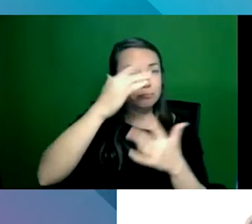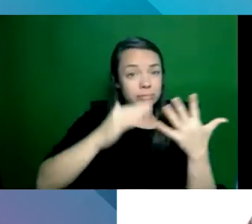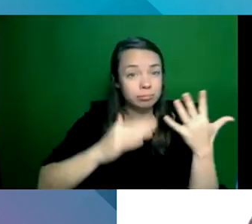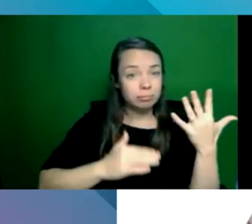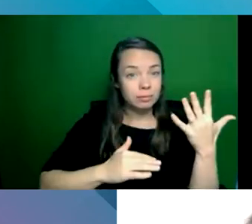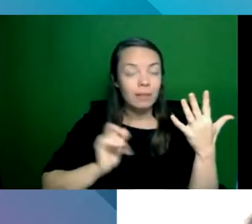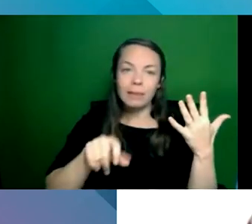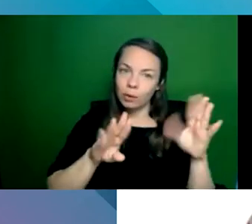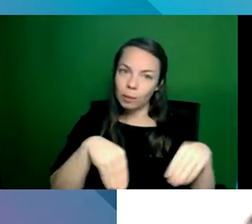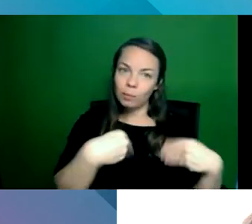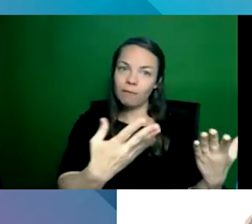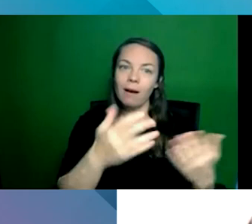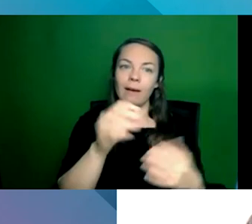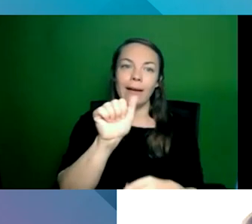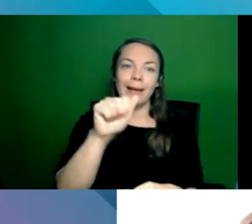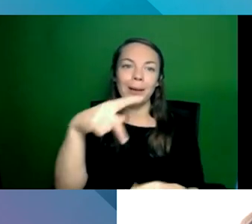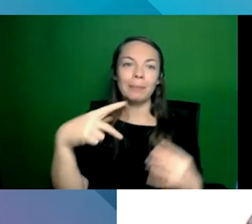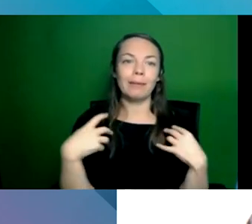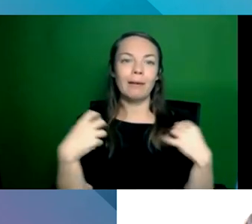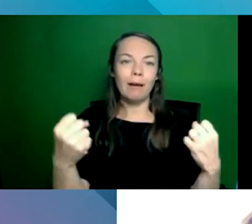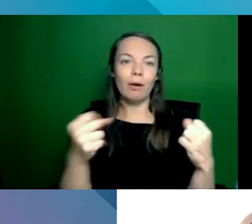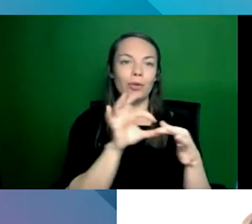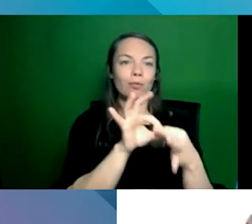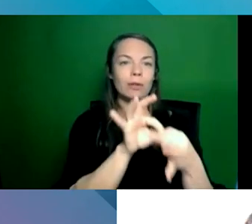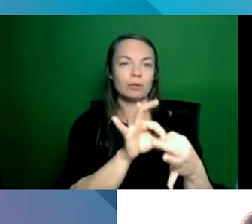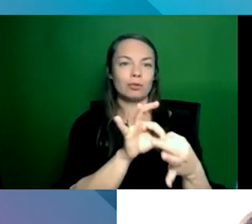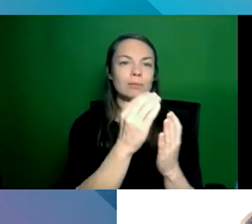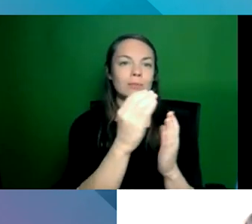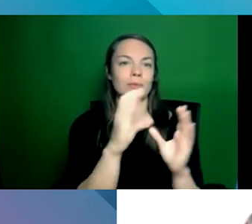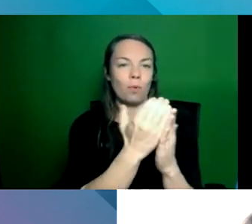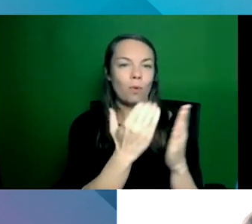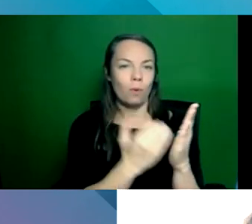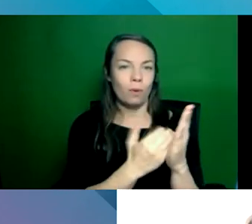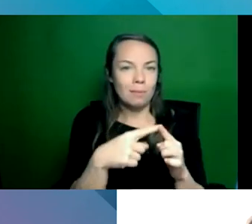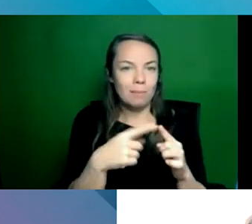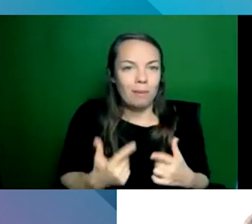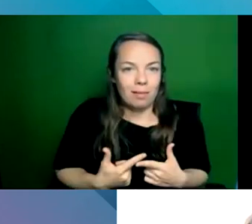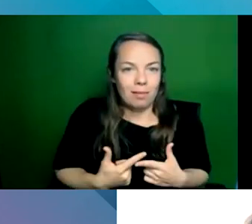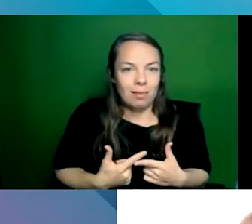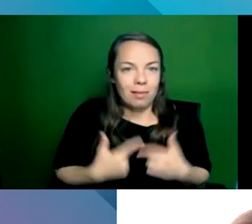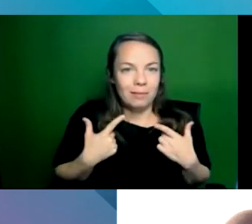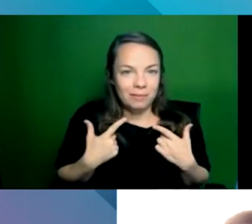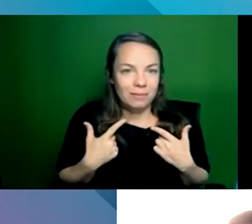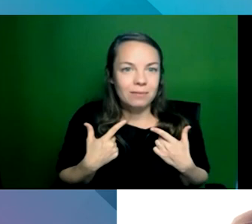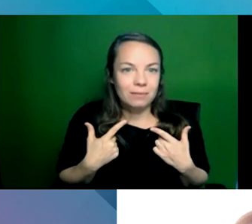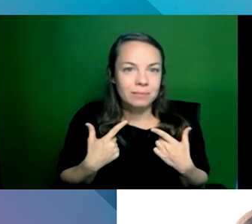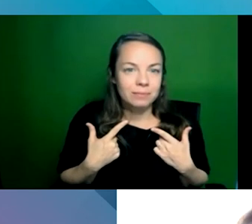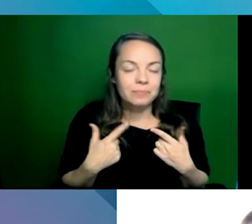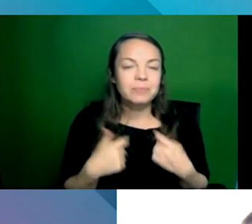AP, you know, healthy relationships course on life. We need to provide that as well too. And then